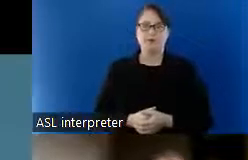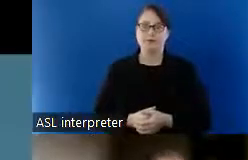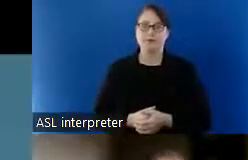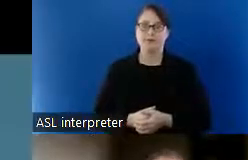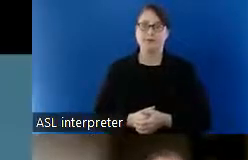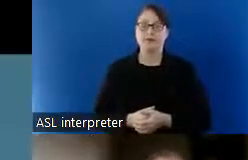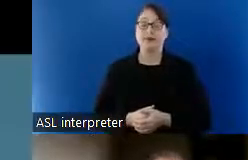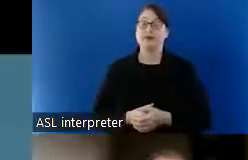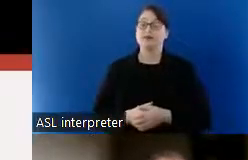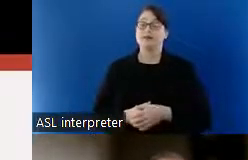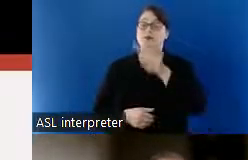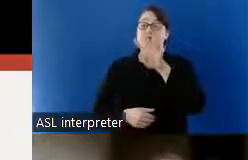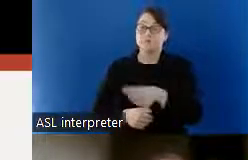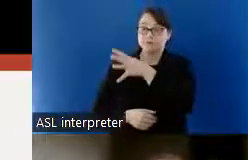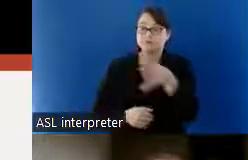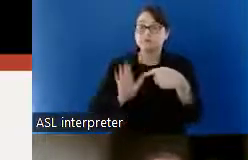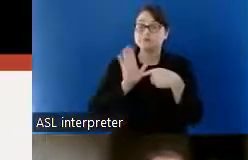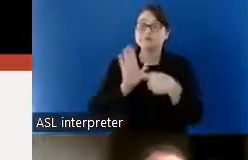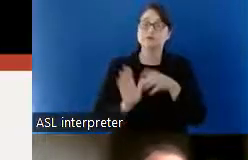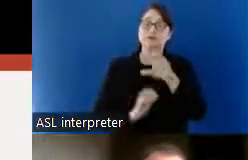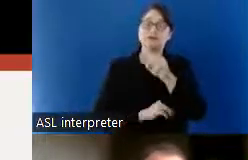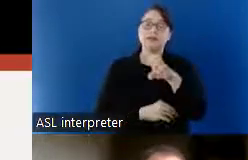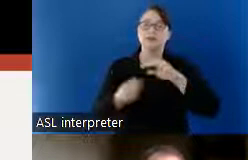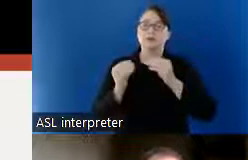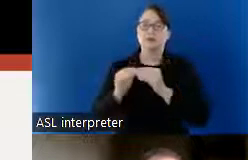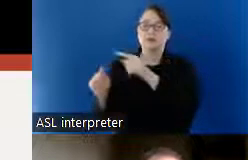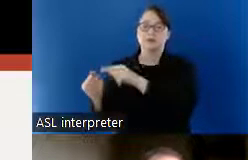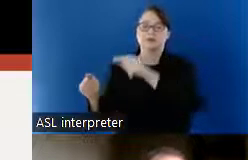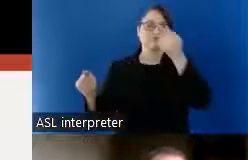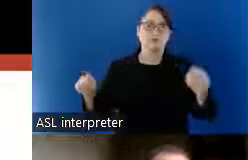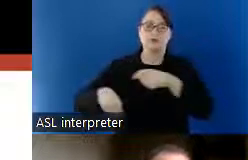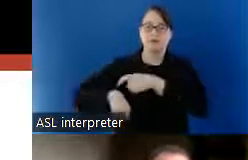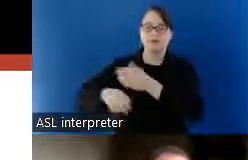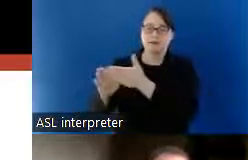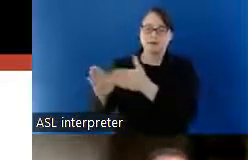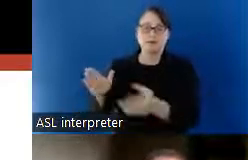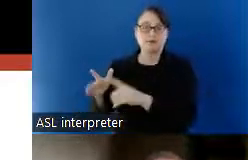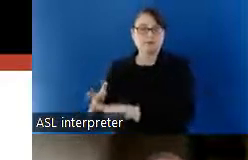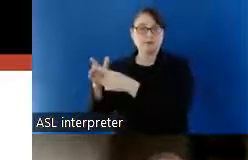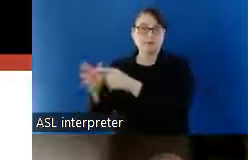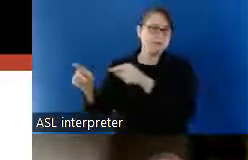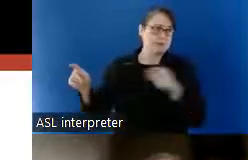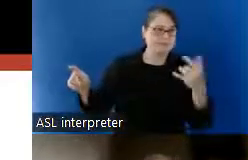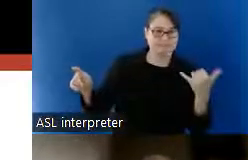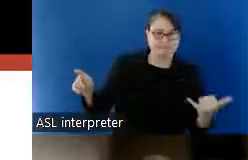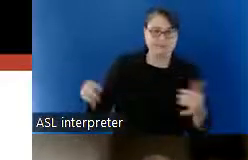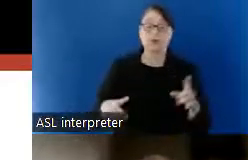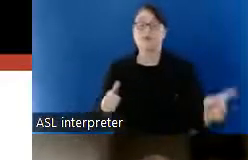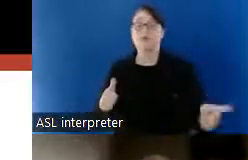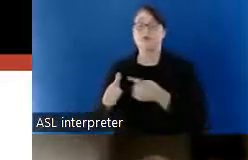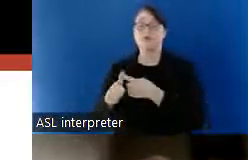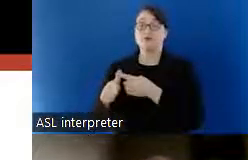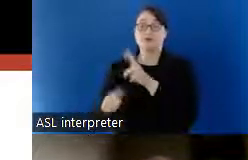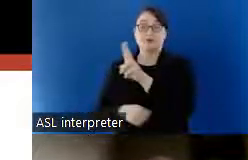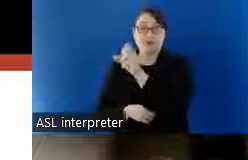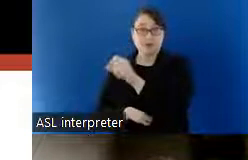This graph shows case numbers over time in the United States since the start of the outbreak. The first case in the United States of America was, I